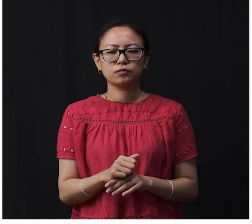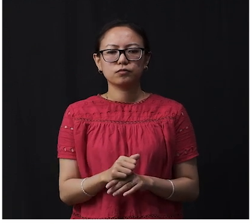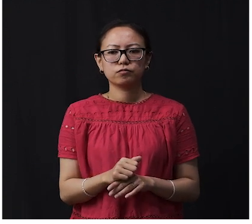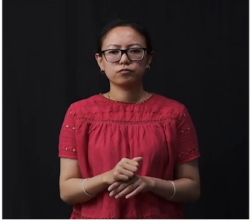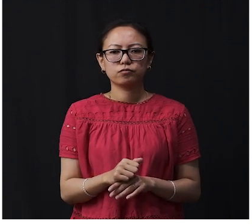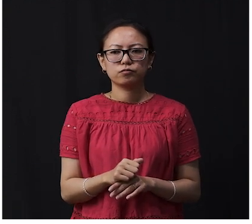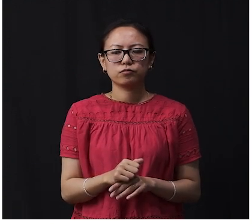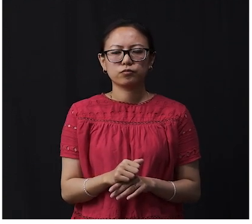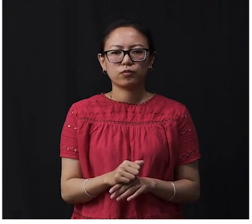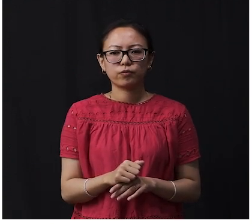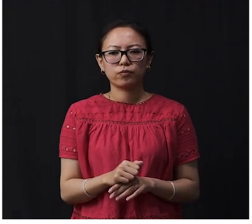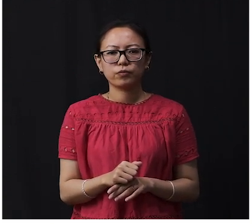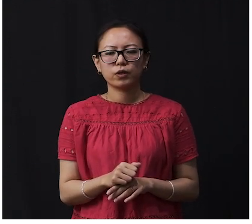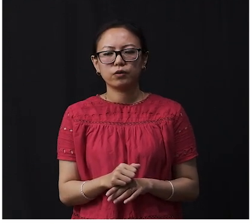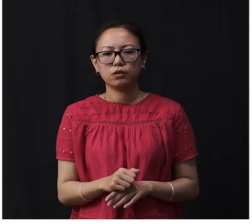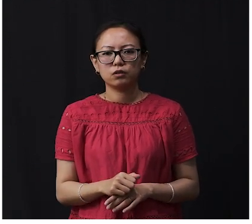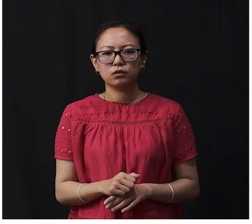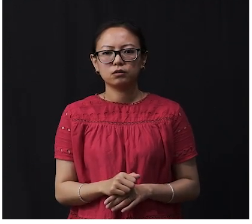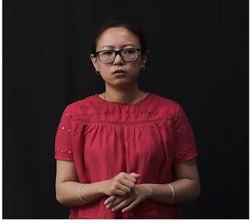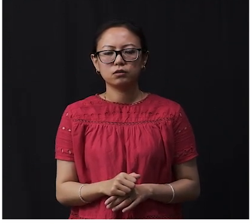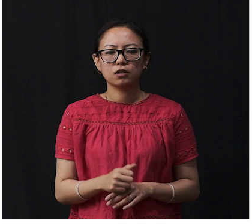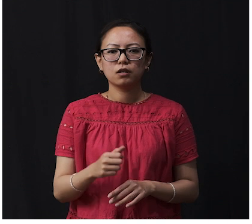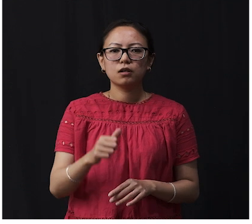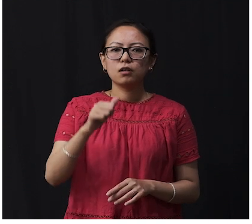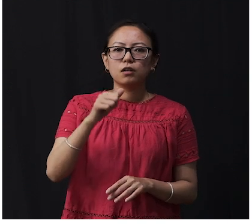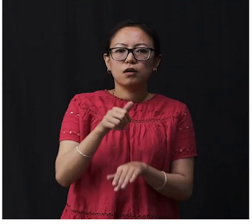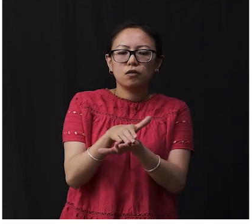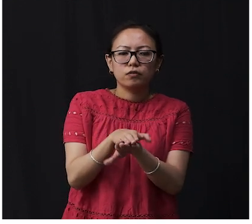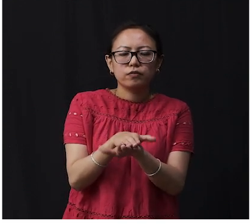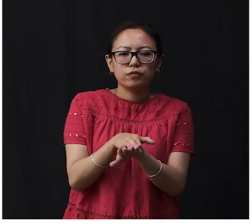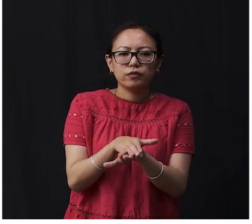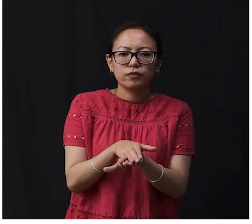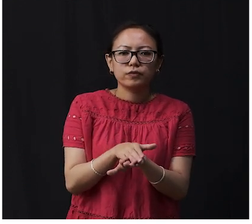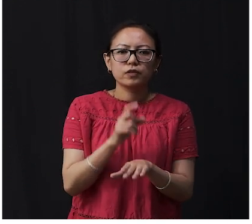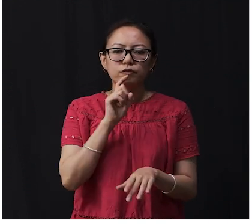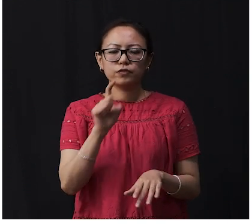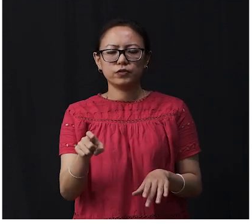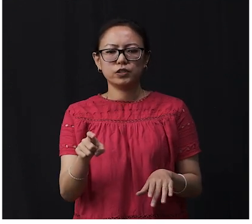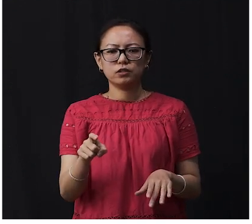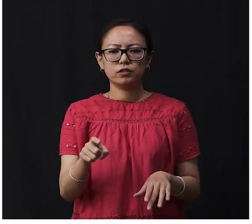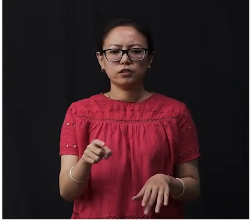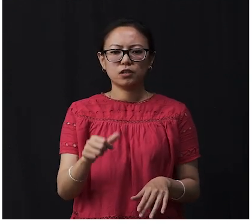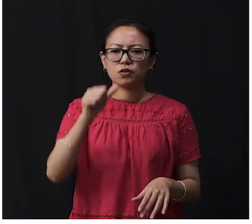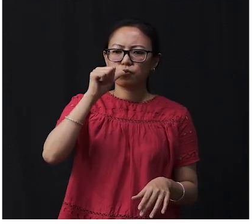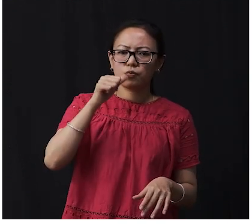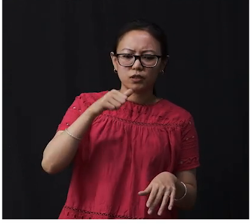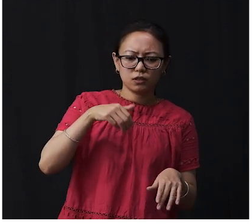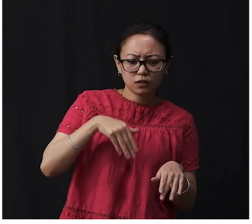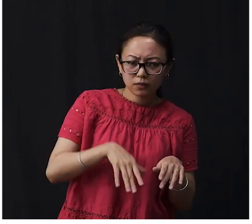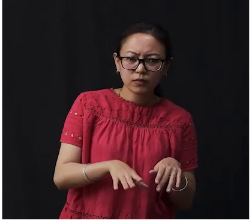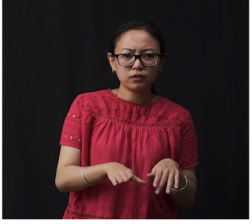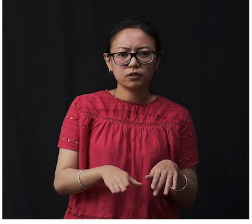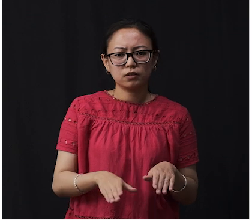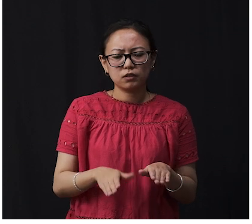steer myself through the water with my tail. That means steer means direct. So the fish